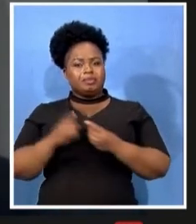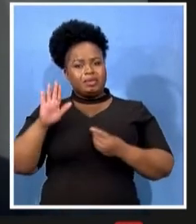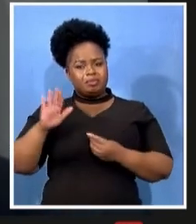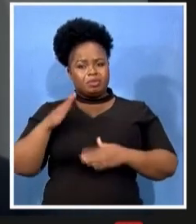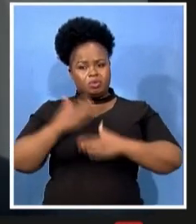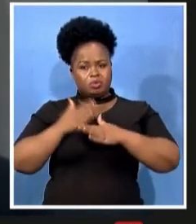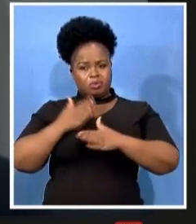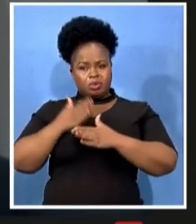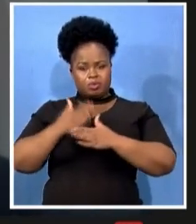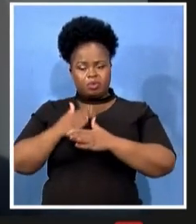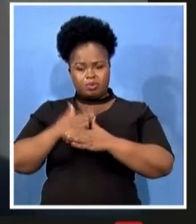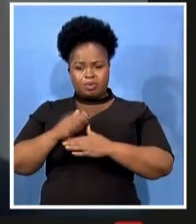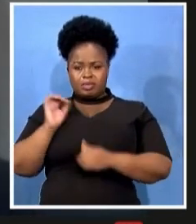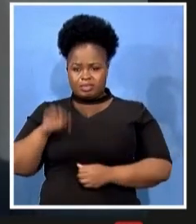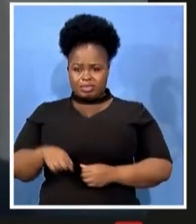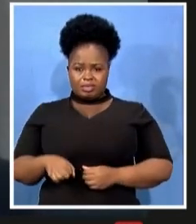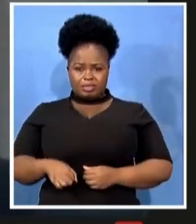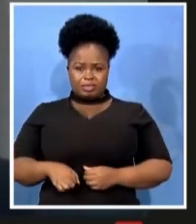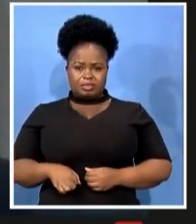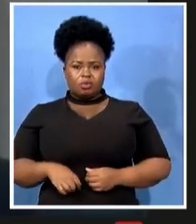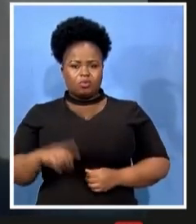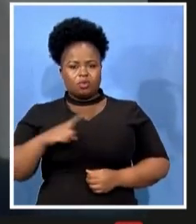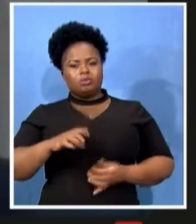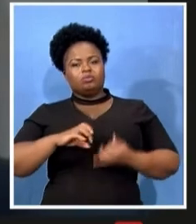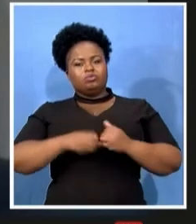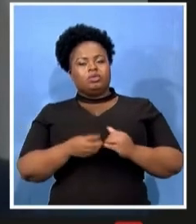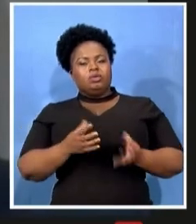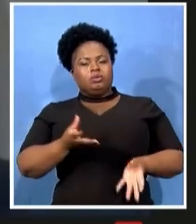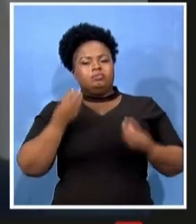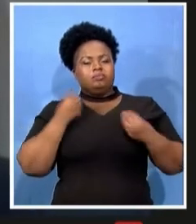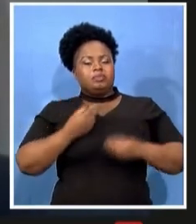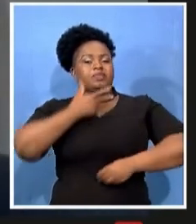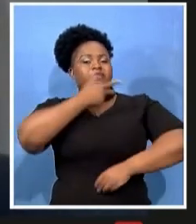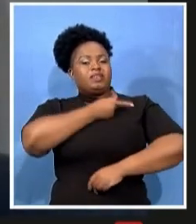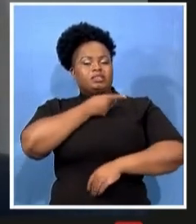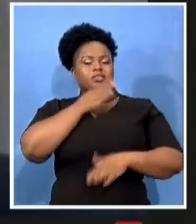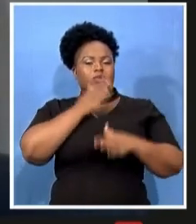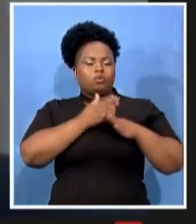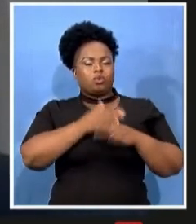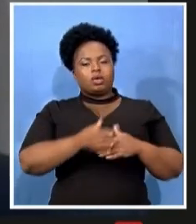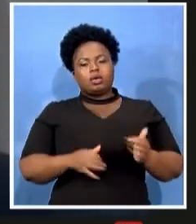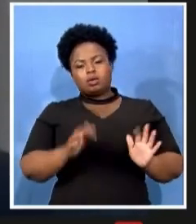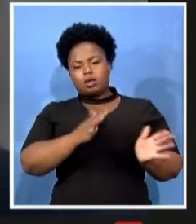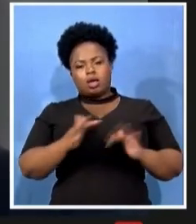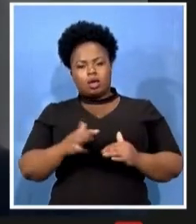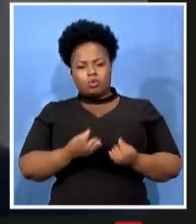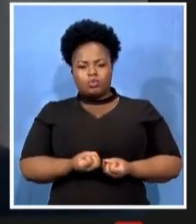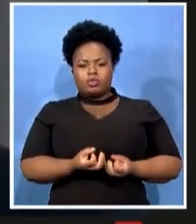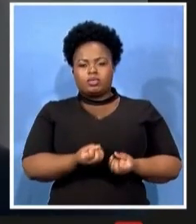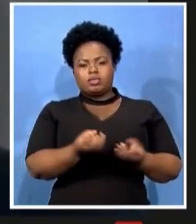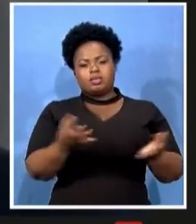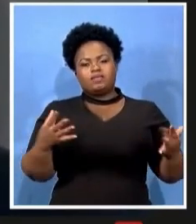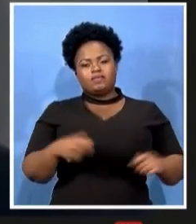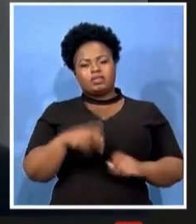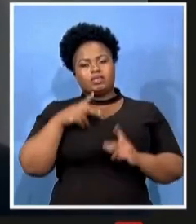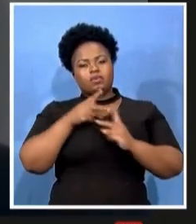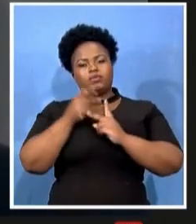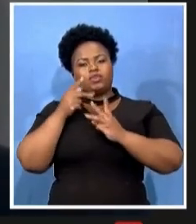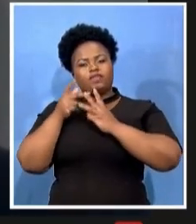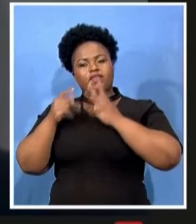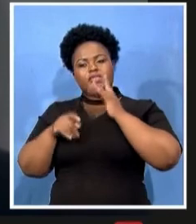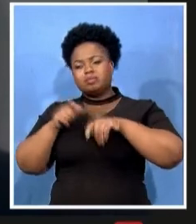the vaccines and working on the rollout plans and us doing our oversight over that, there is something immediate